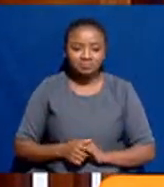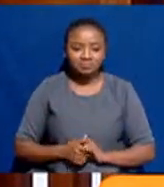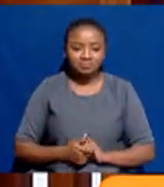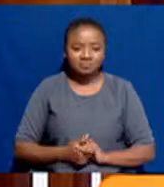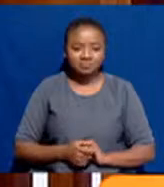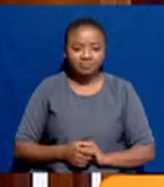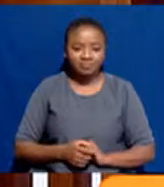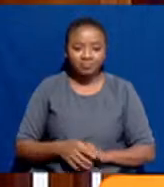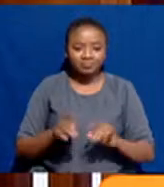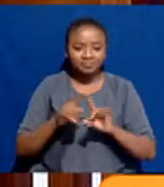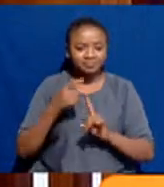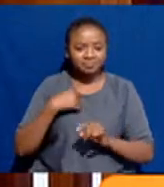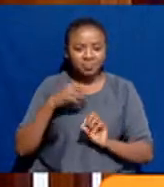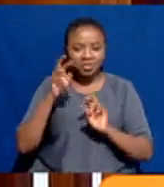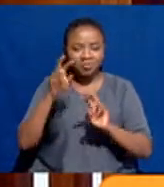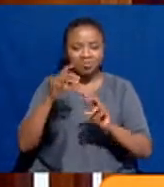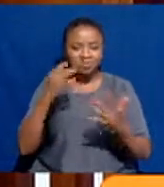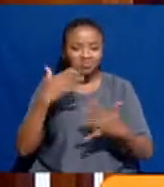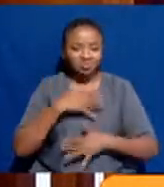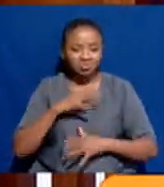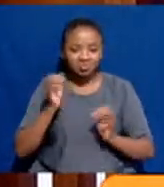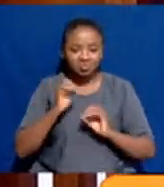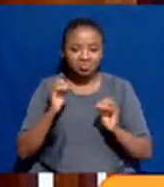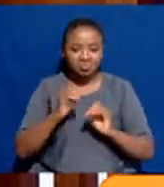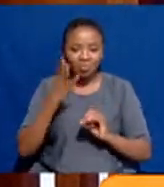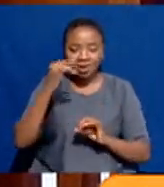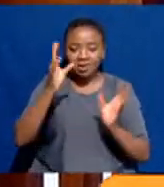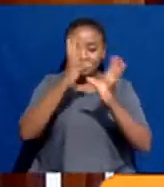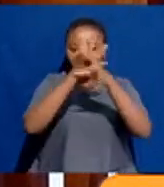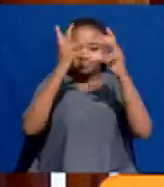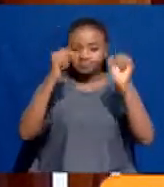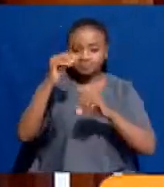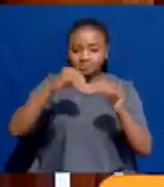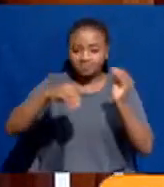it doesn't surprise me because a presidential election,